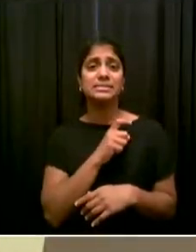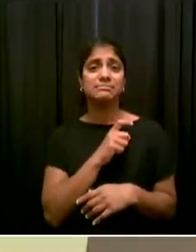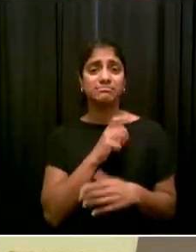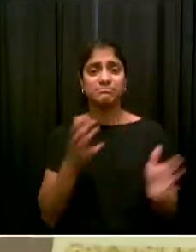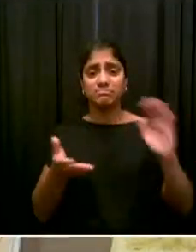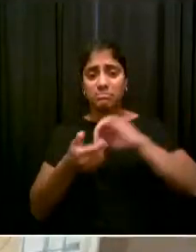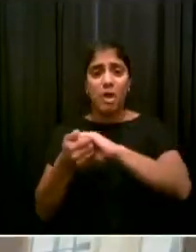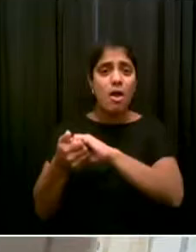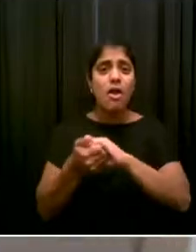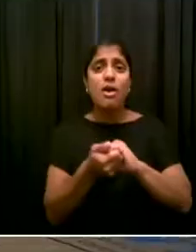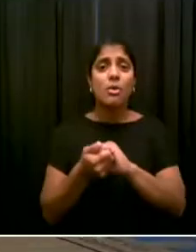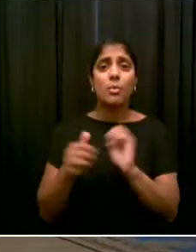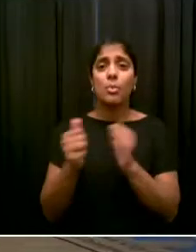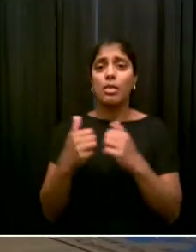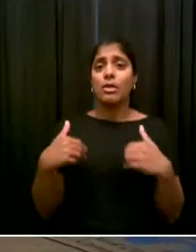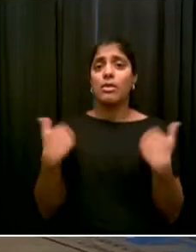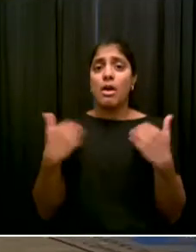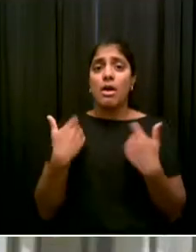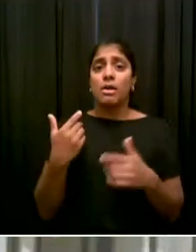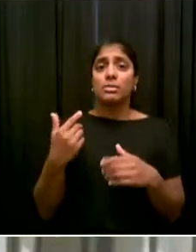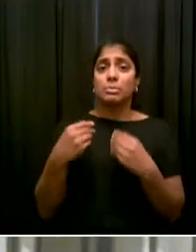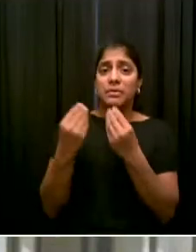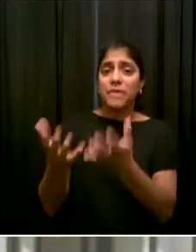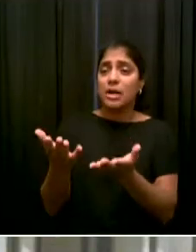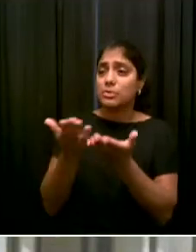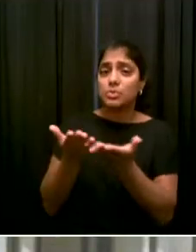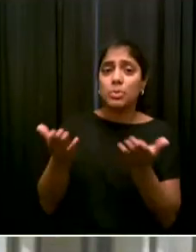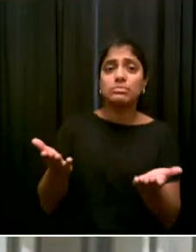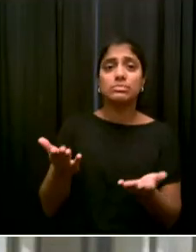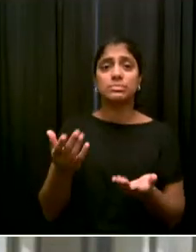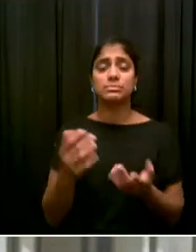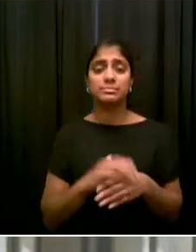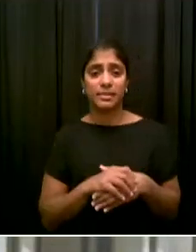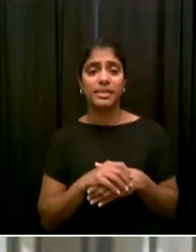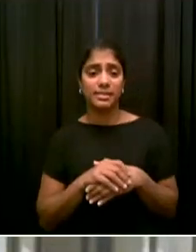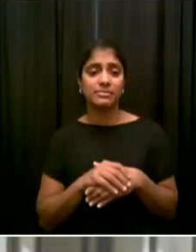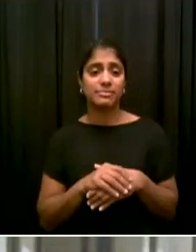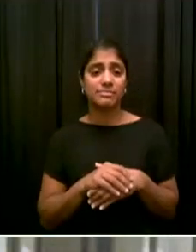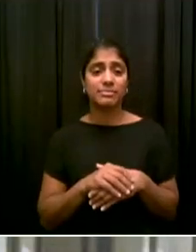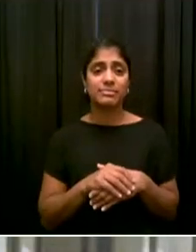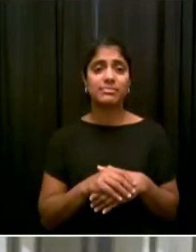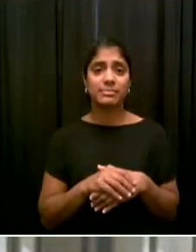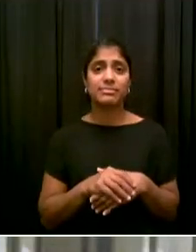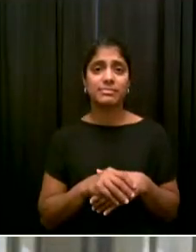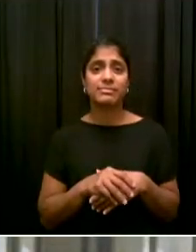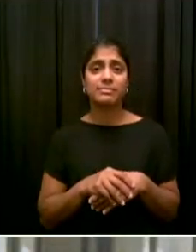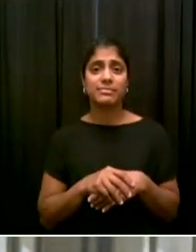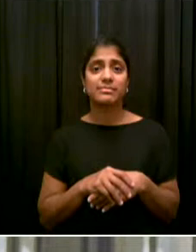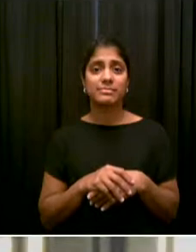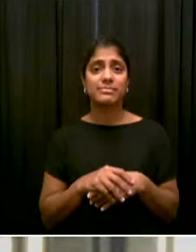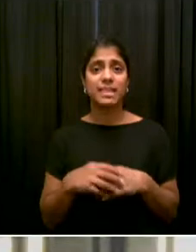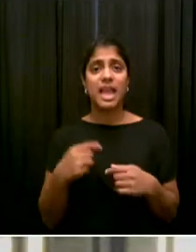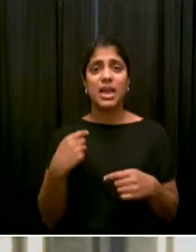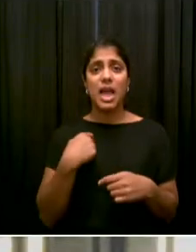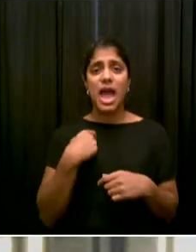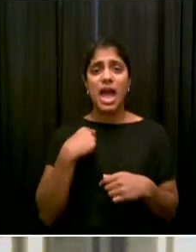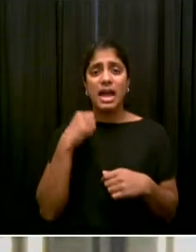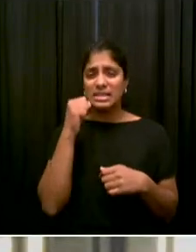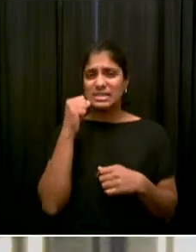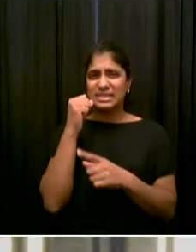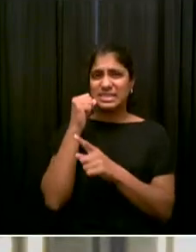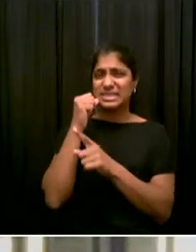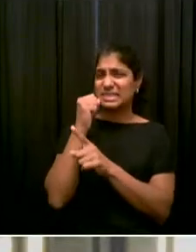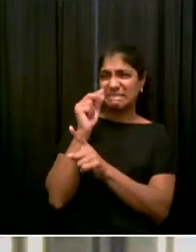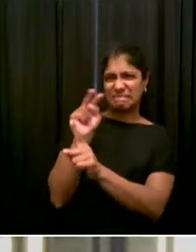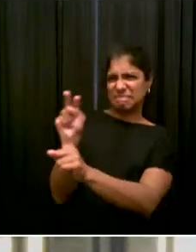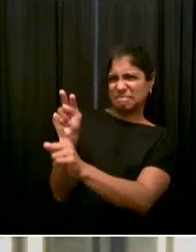kind of just connect the community with the NYPD again. We don't see the officers that we work with as officers. We see them as family. We see them as friends. Some things I did in my